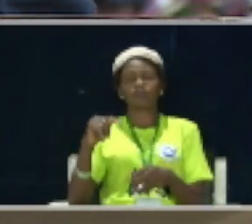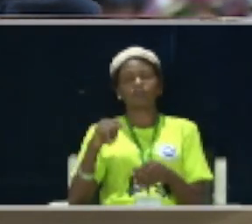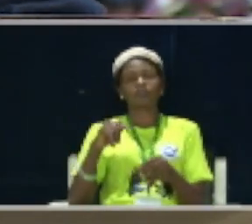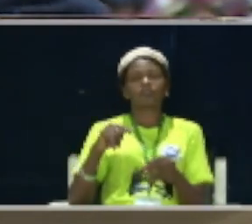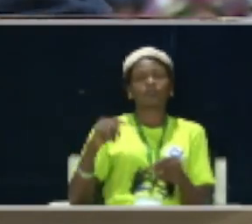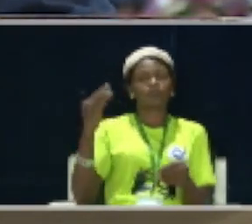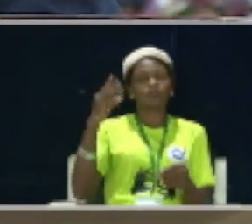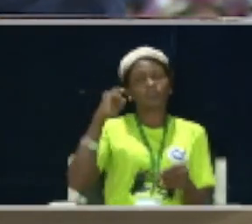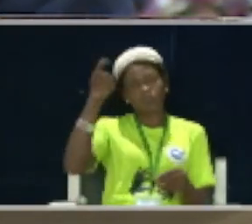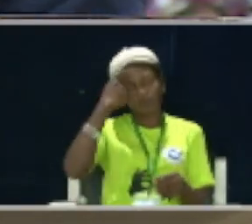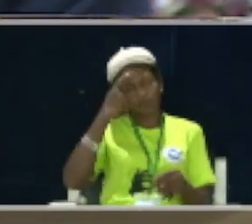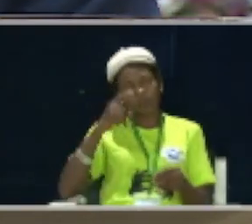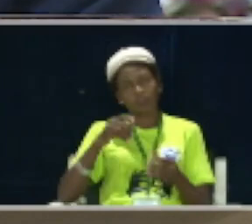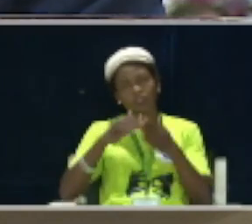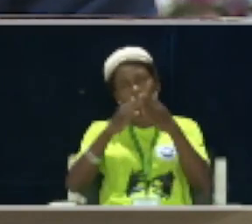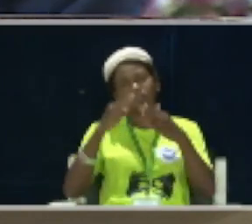was waiting for him.